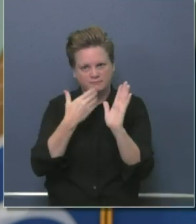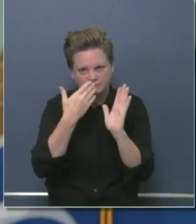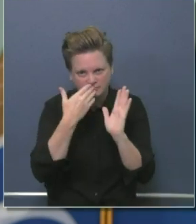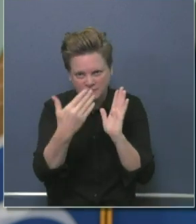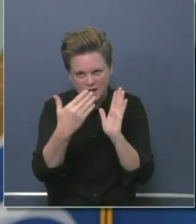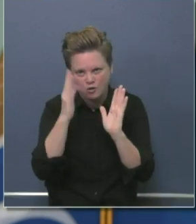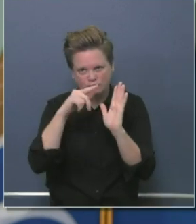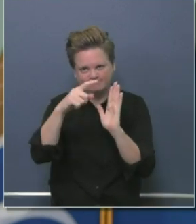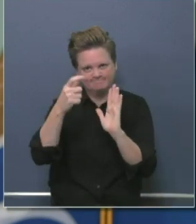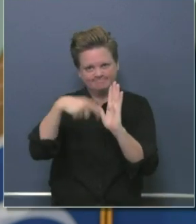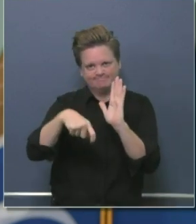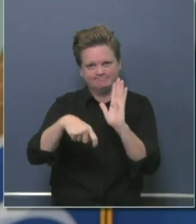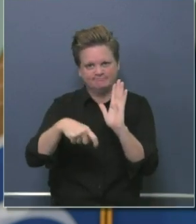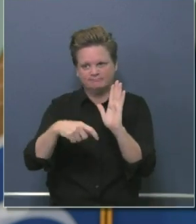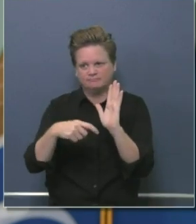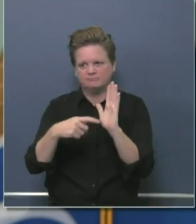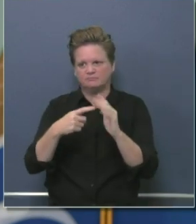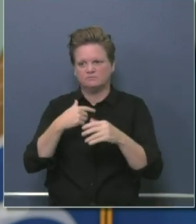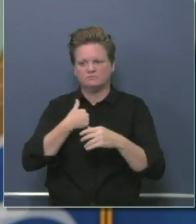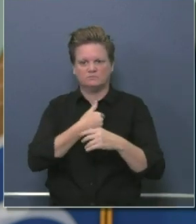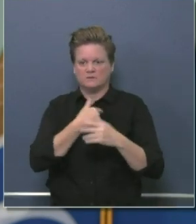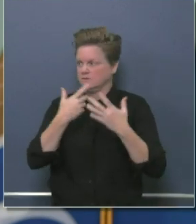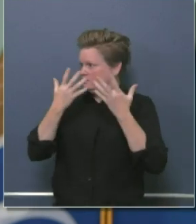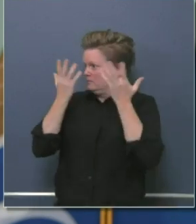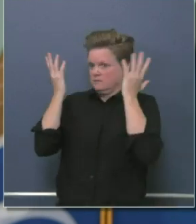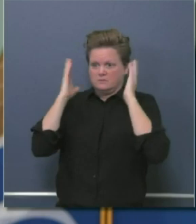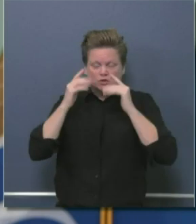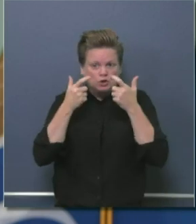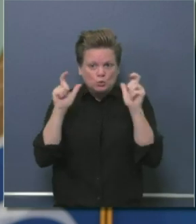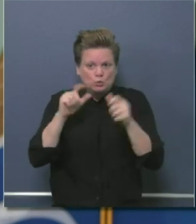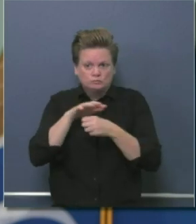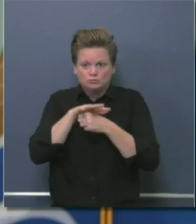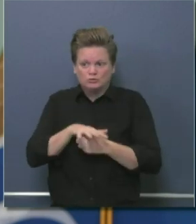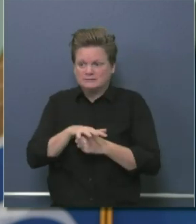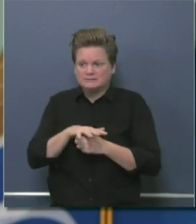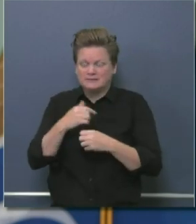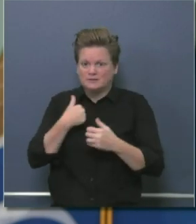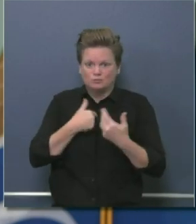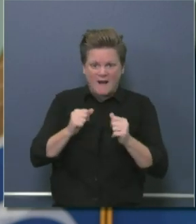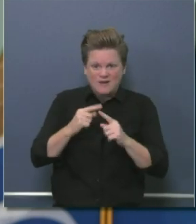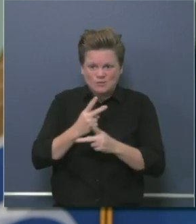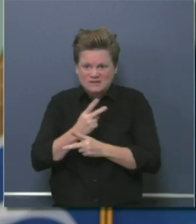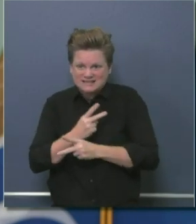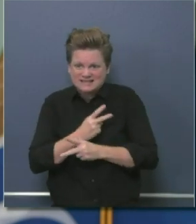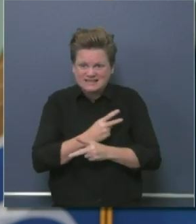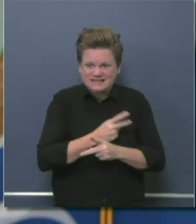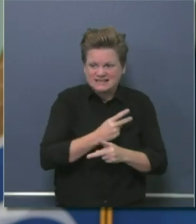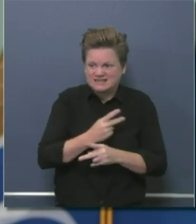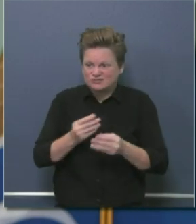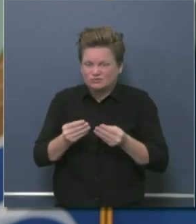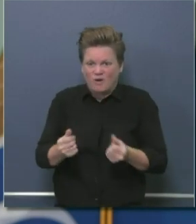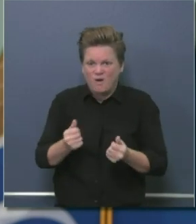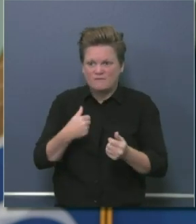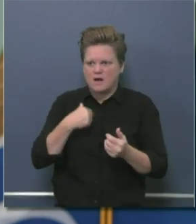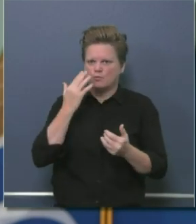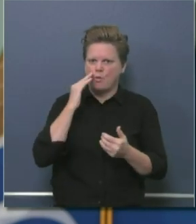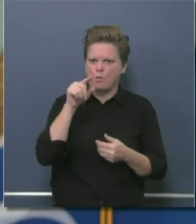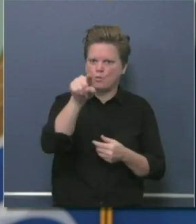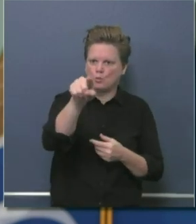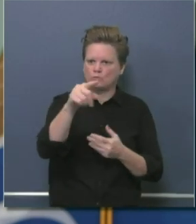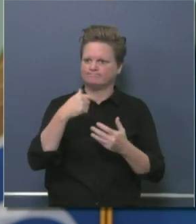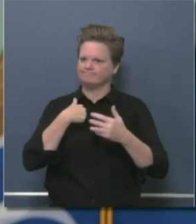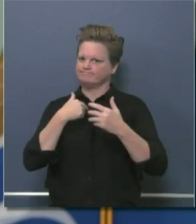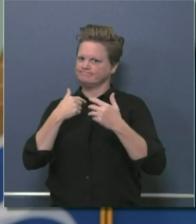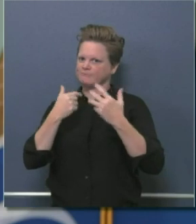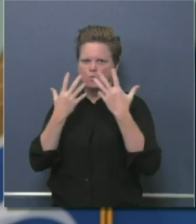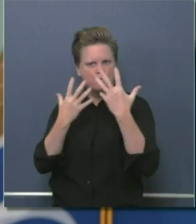Need to do to solve a big problem, and the deep desire you have to, put all that out. By the way, I'm looking forward to you putting it out because